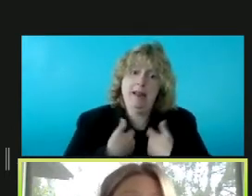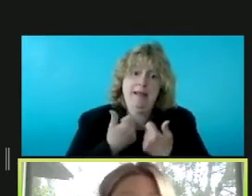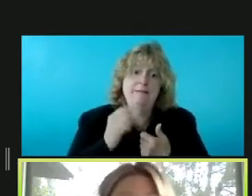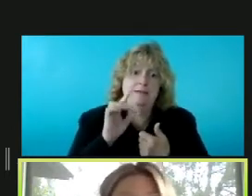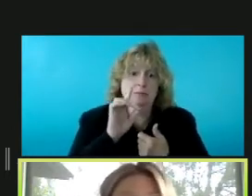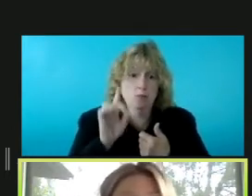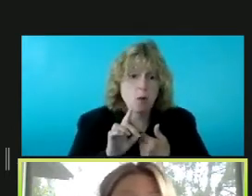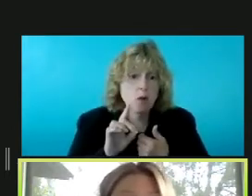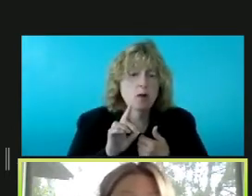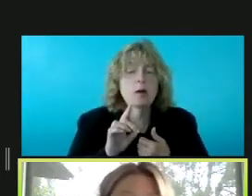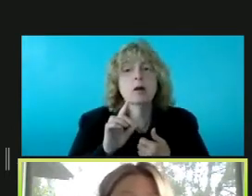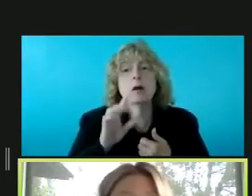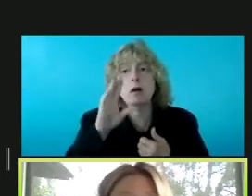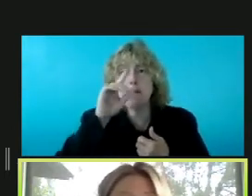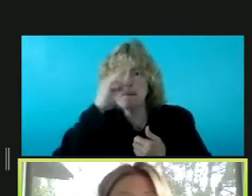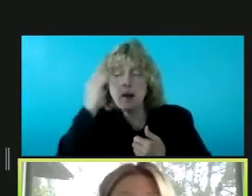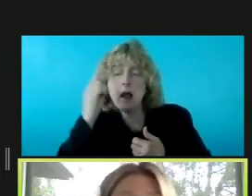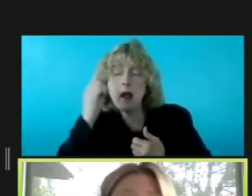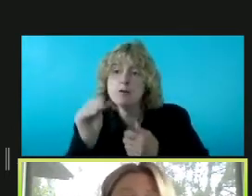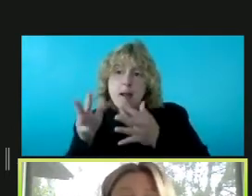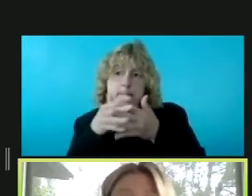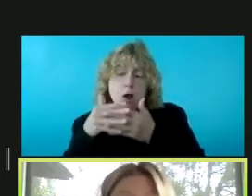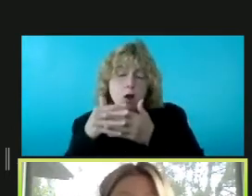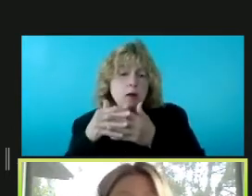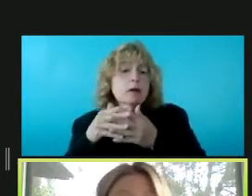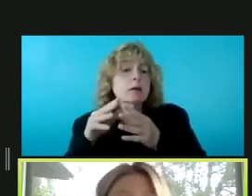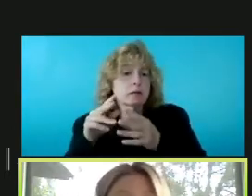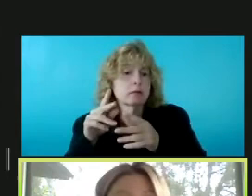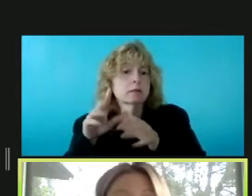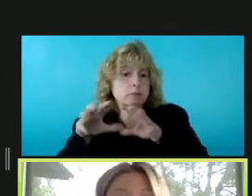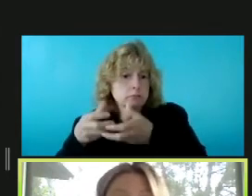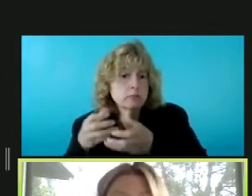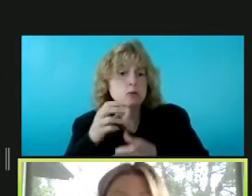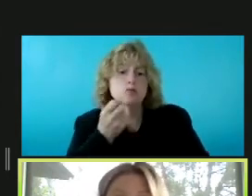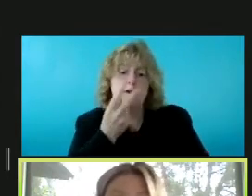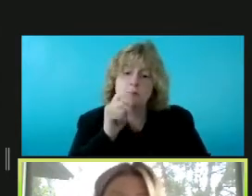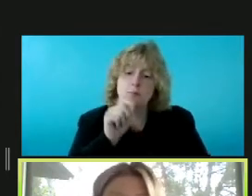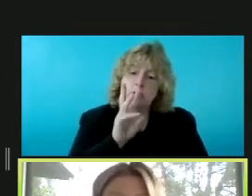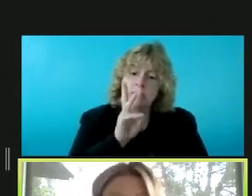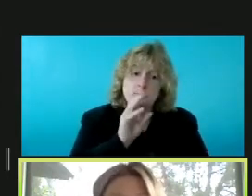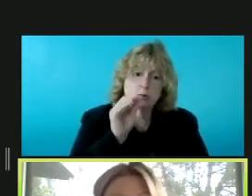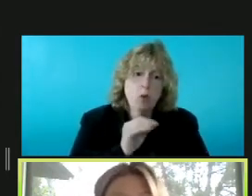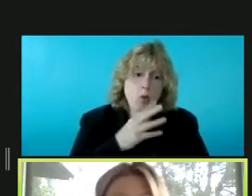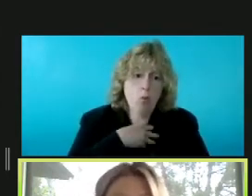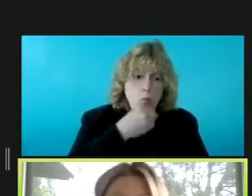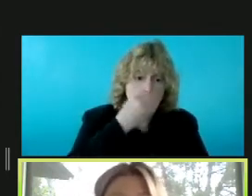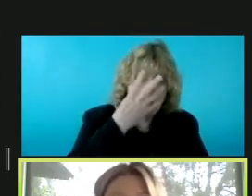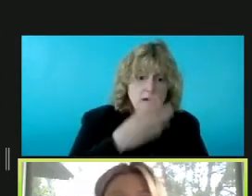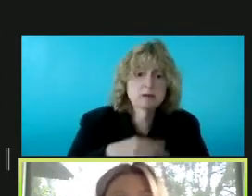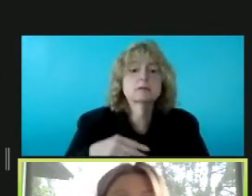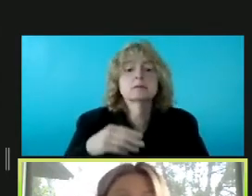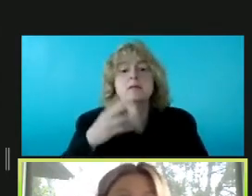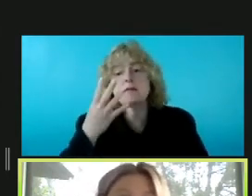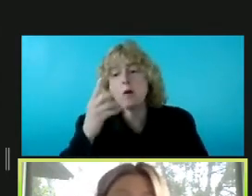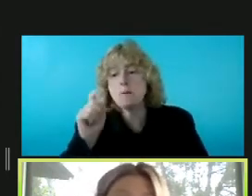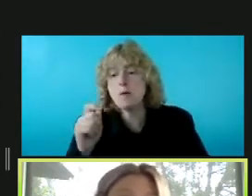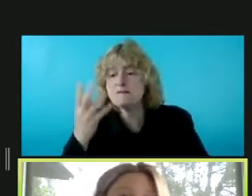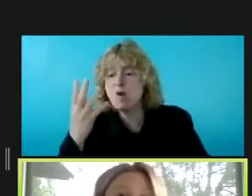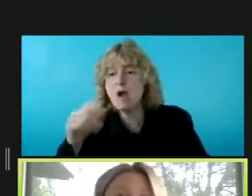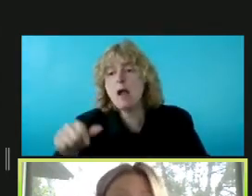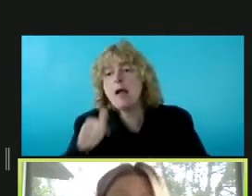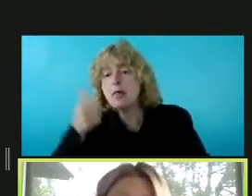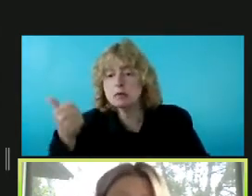and African American population, as well as 12.6% white, and then 4.4% are other. So we're trying to do